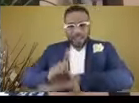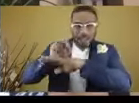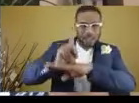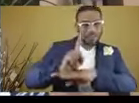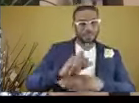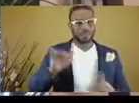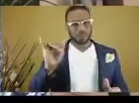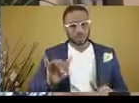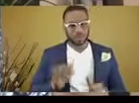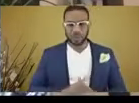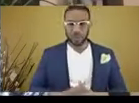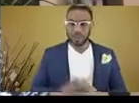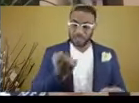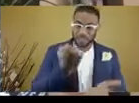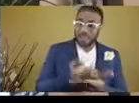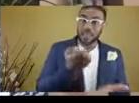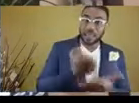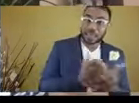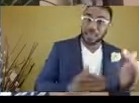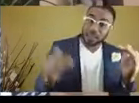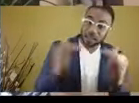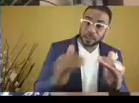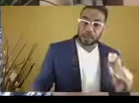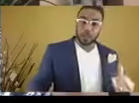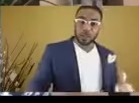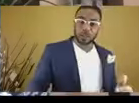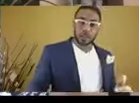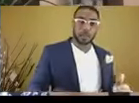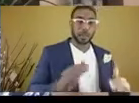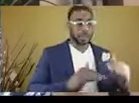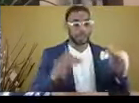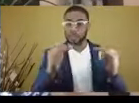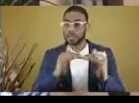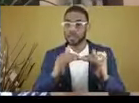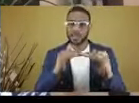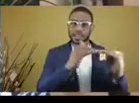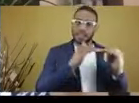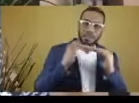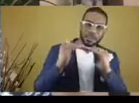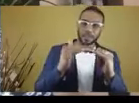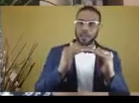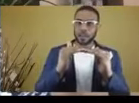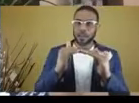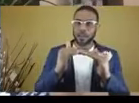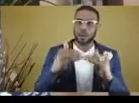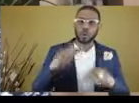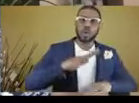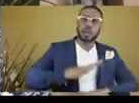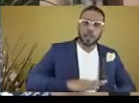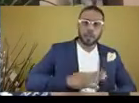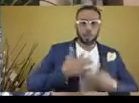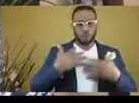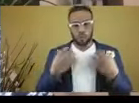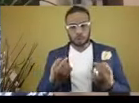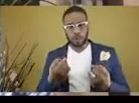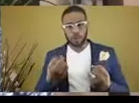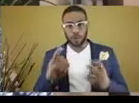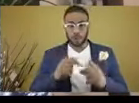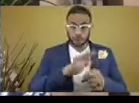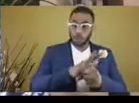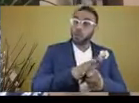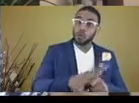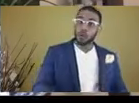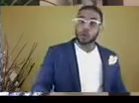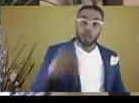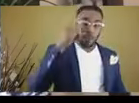supremacy, economic justice, and a just and fair relief and recovery from COVID-19